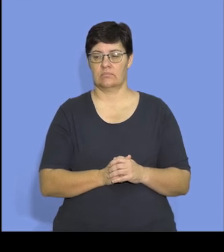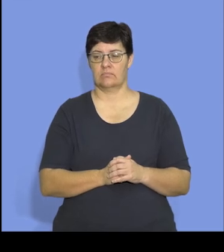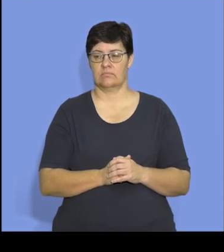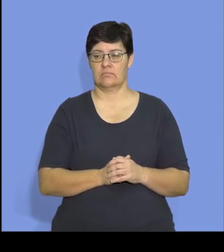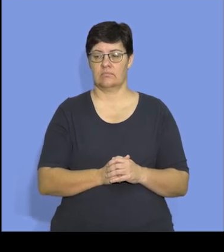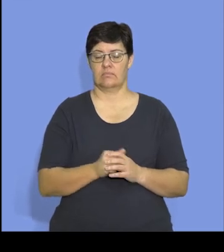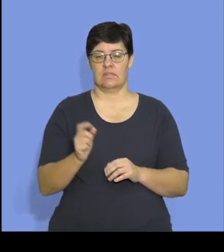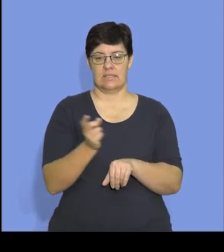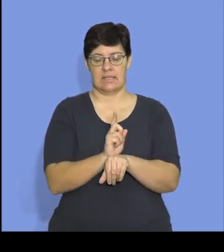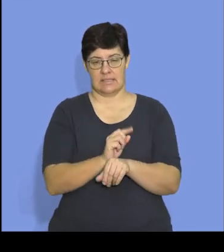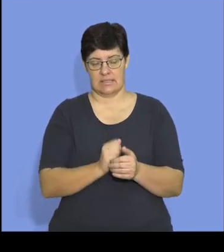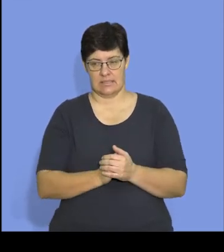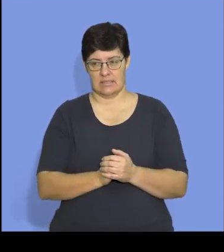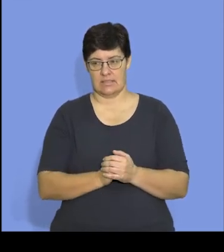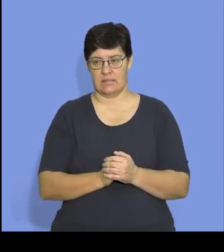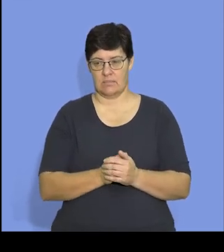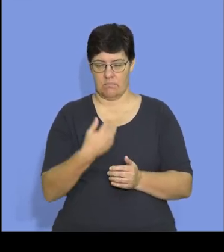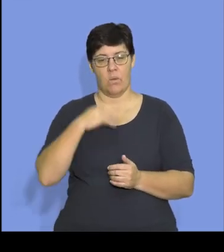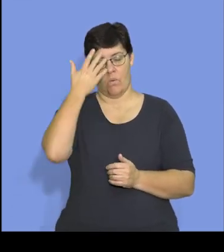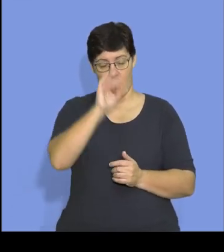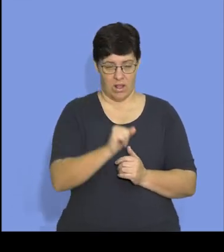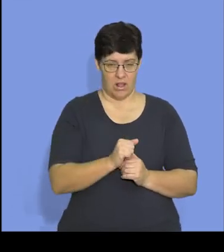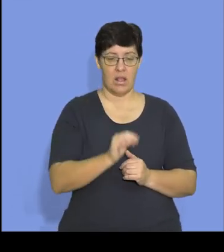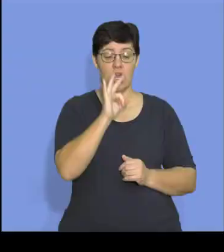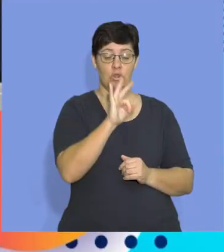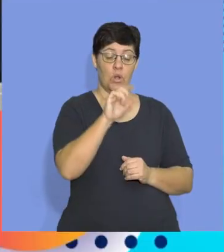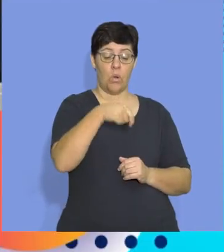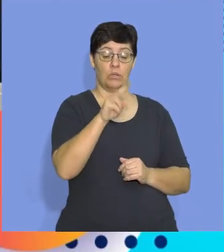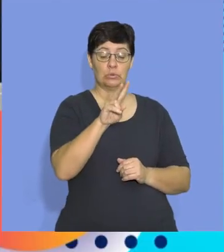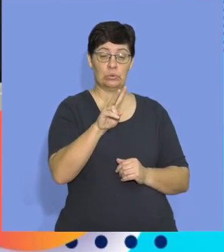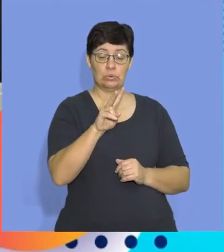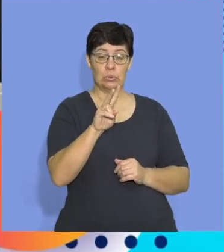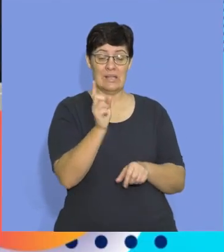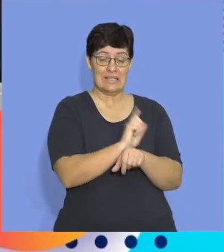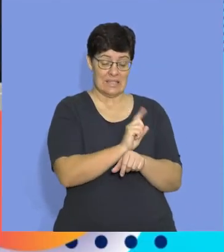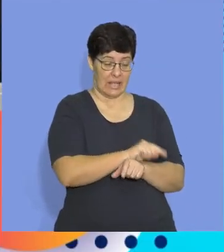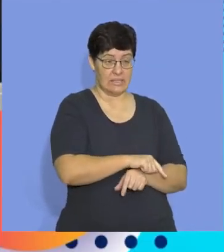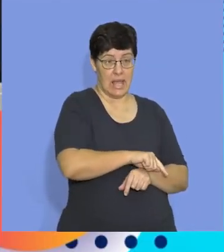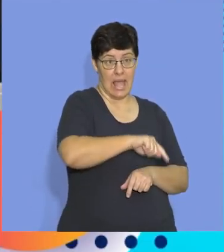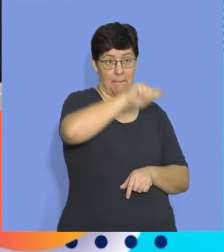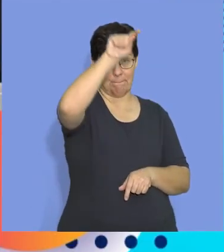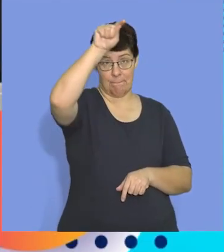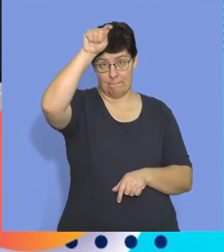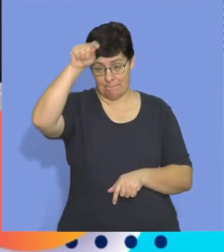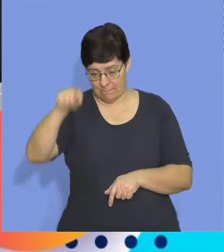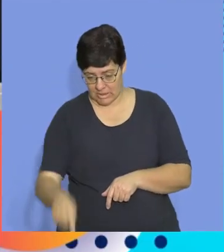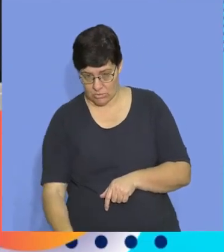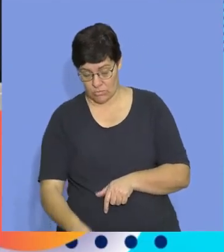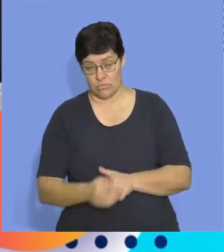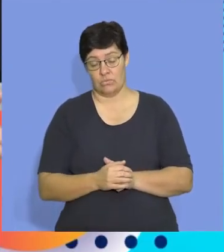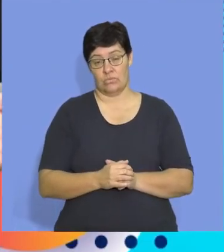3,27 seconds. So I know it takes 3,27 seconds for it to get up and come back